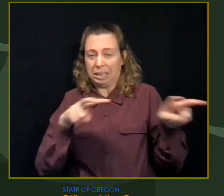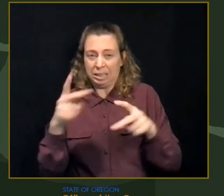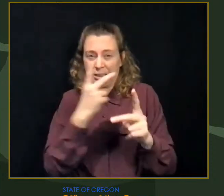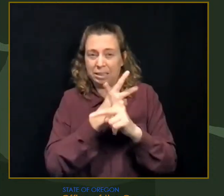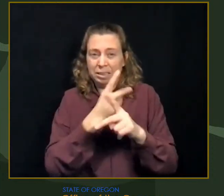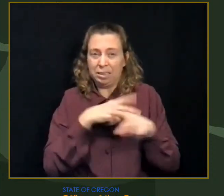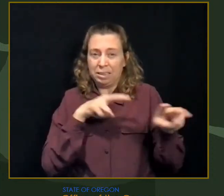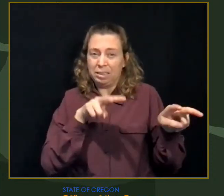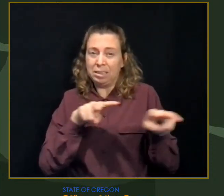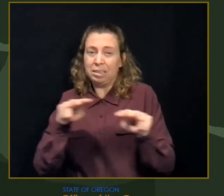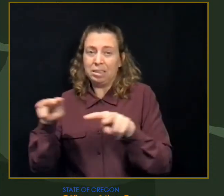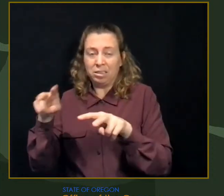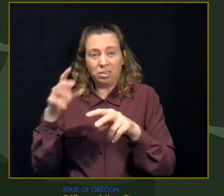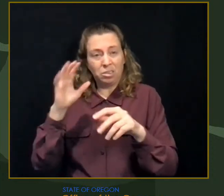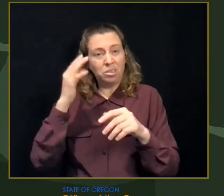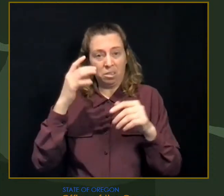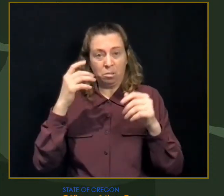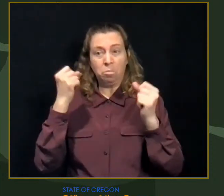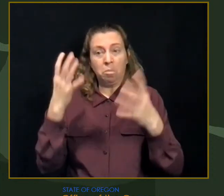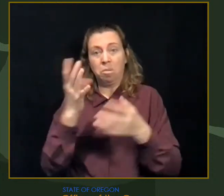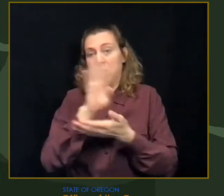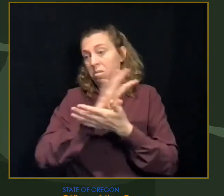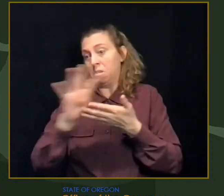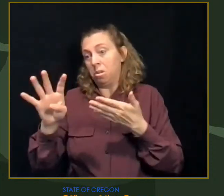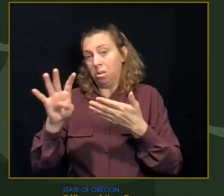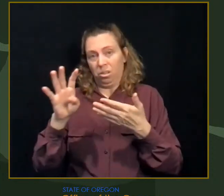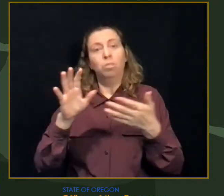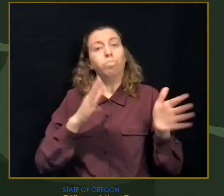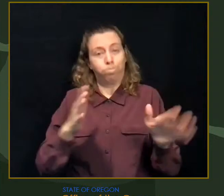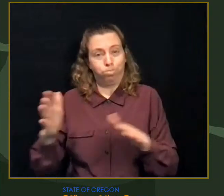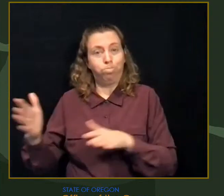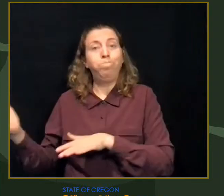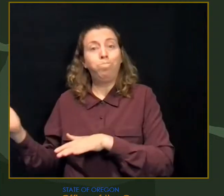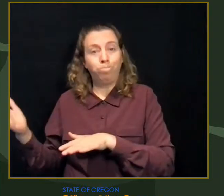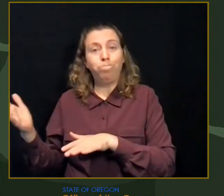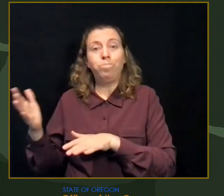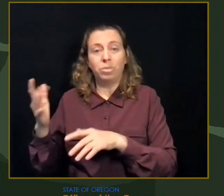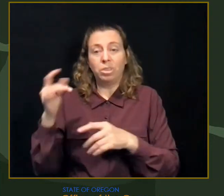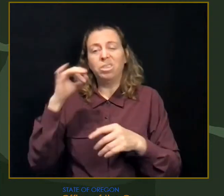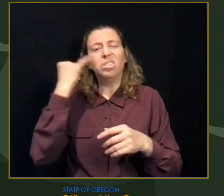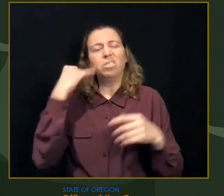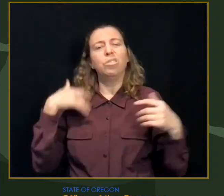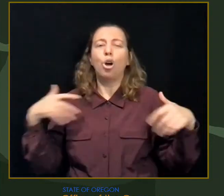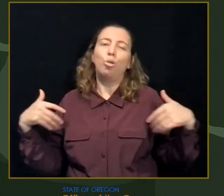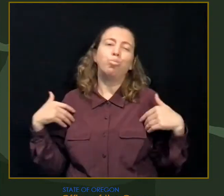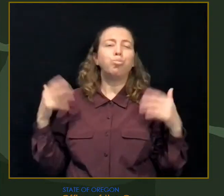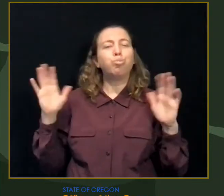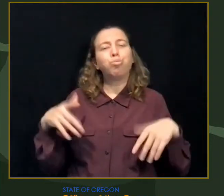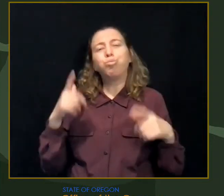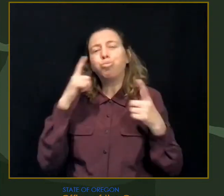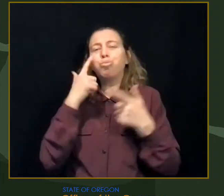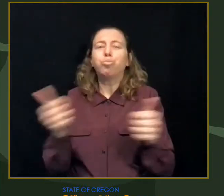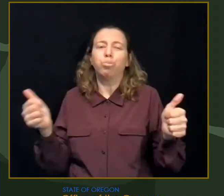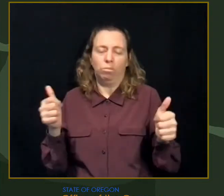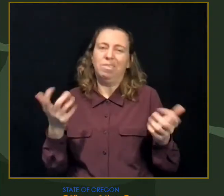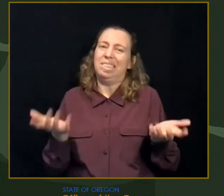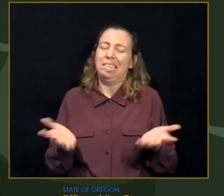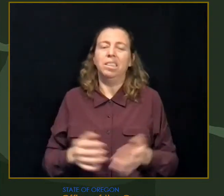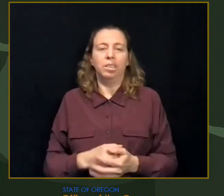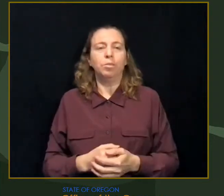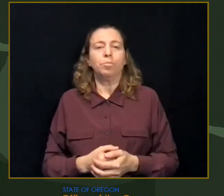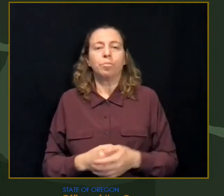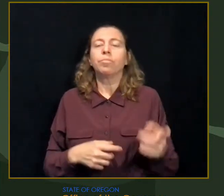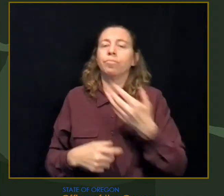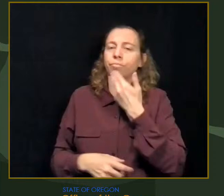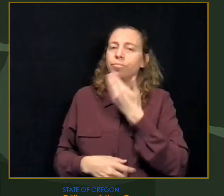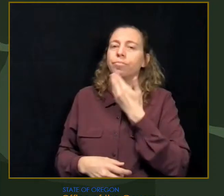So they would be concentrated in that period of time. Thank you. And Governor Brown, given